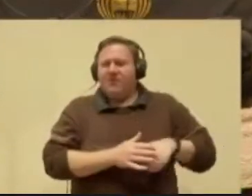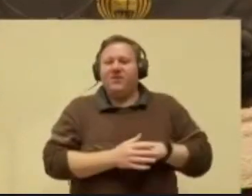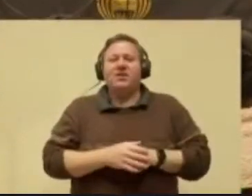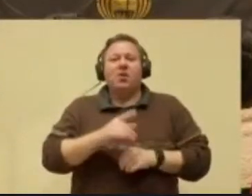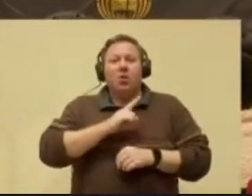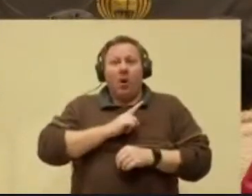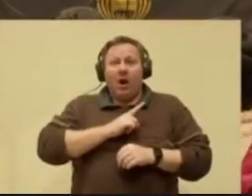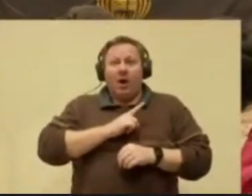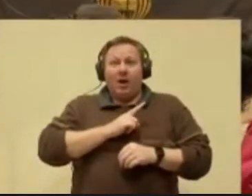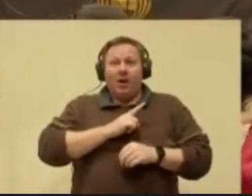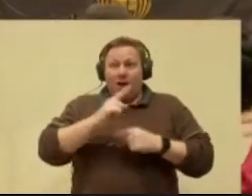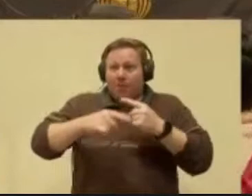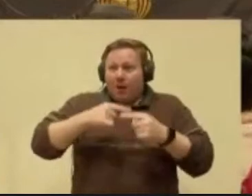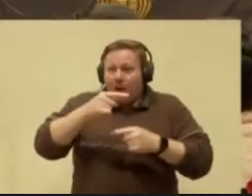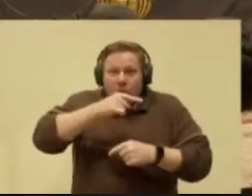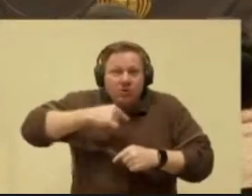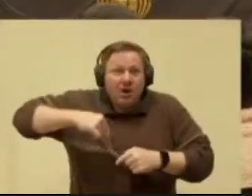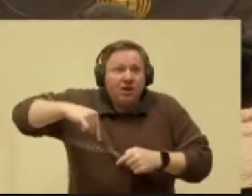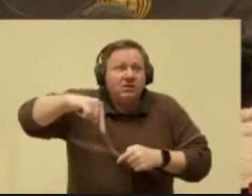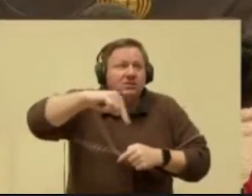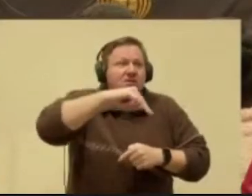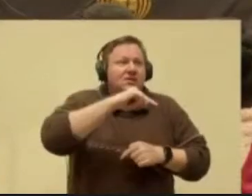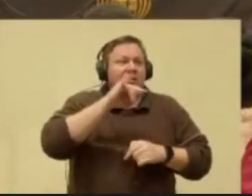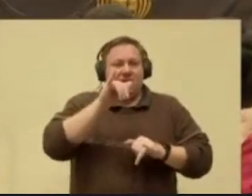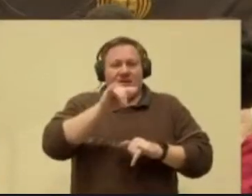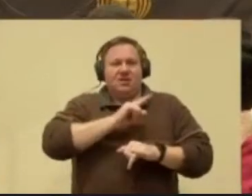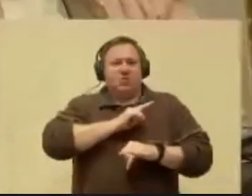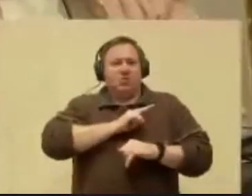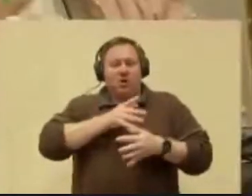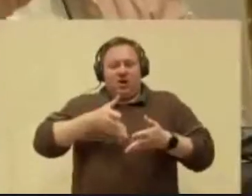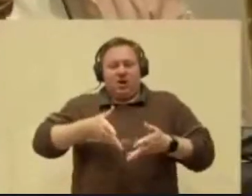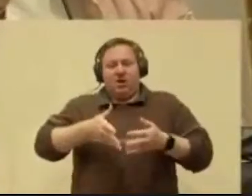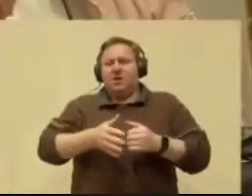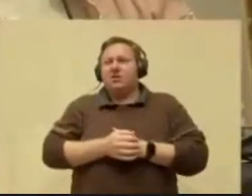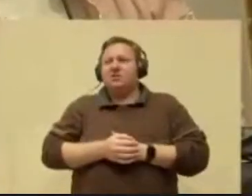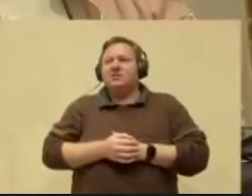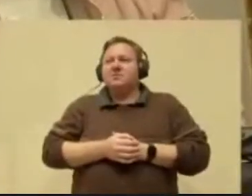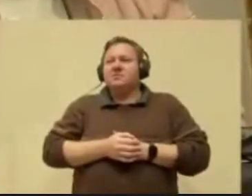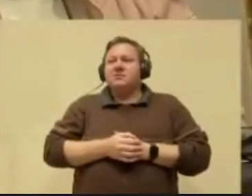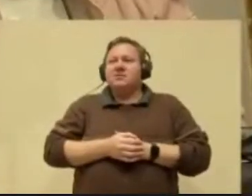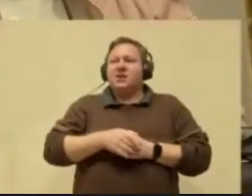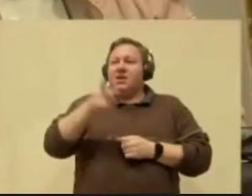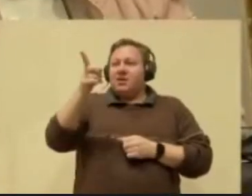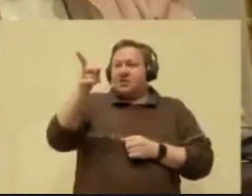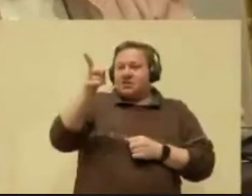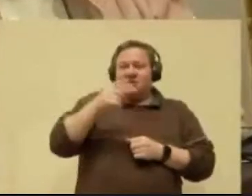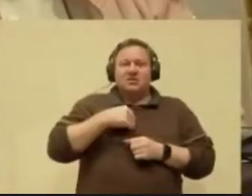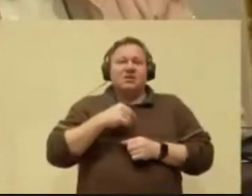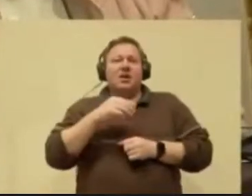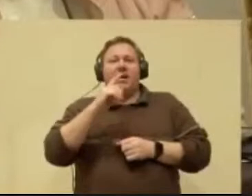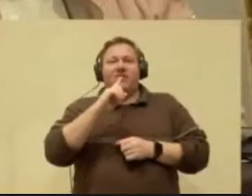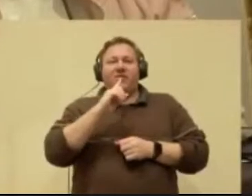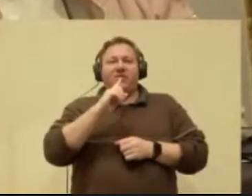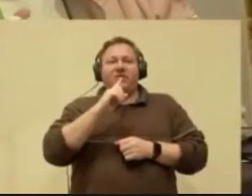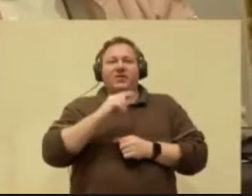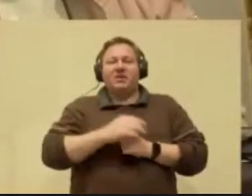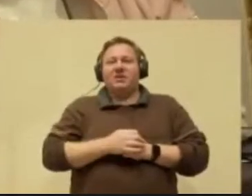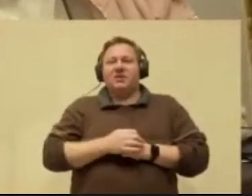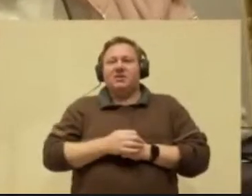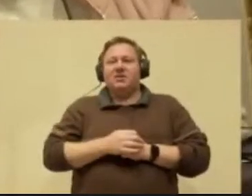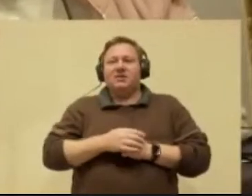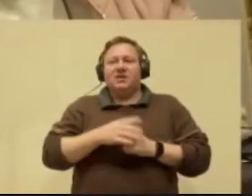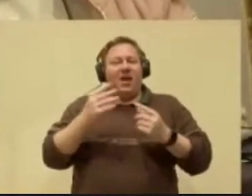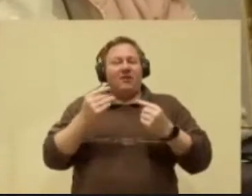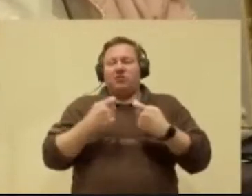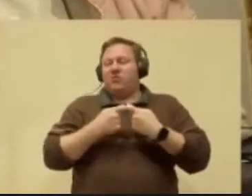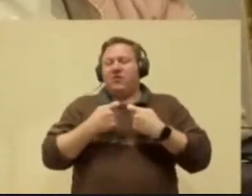about us and that is why you are here so there is a mic in the middle we don't have to